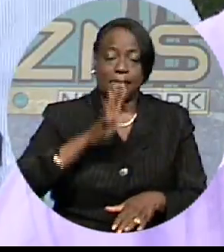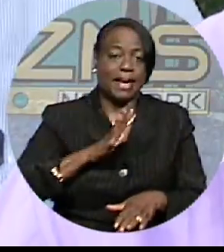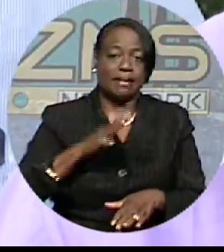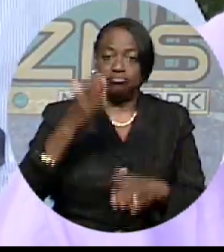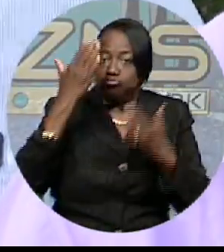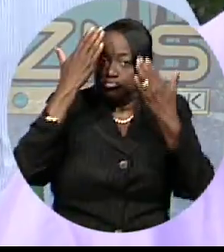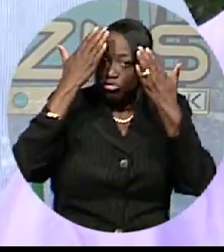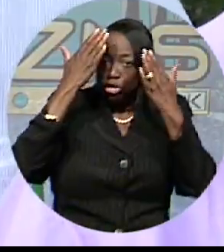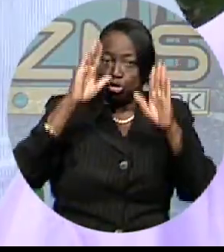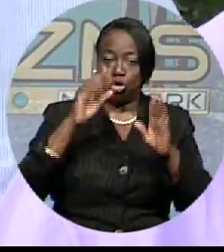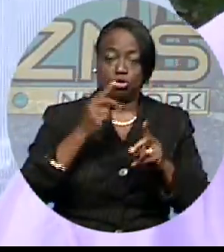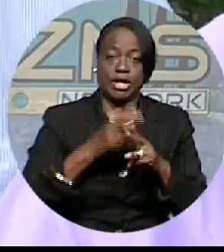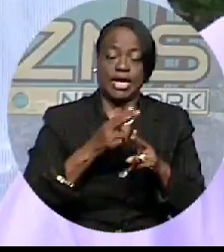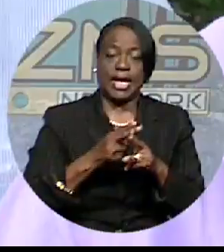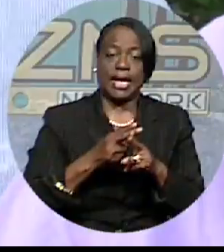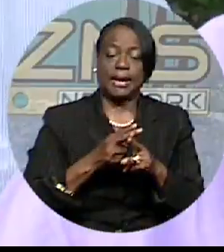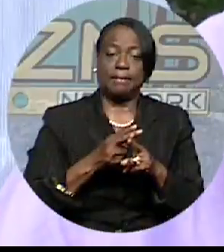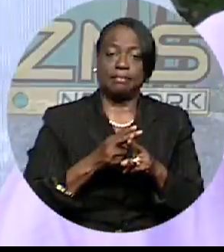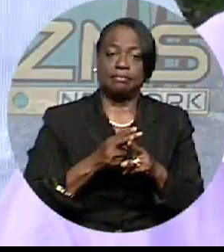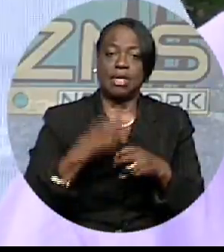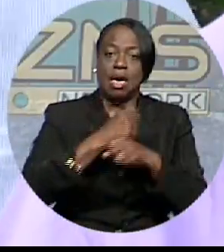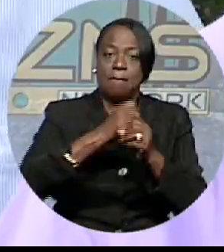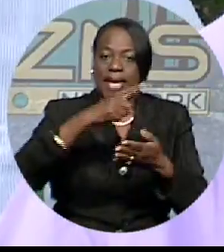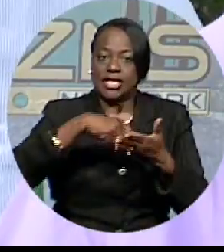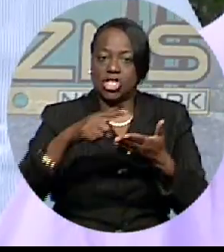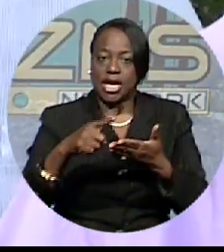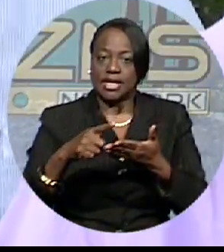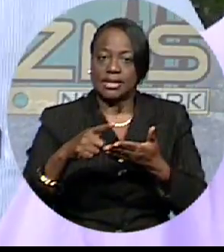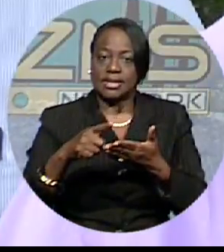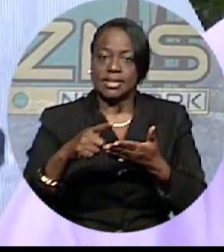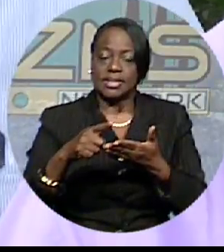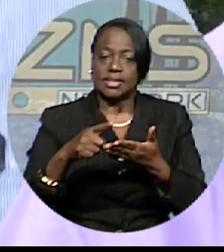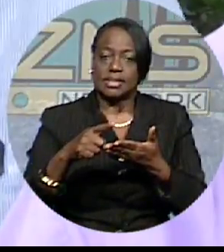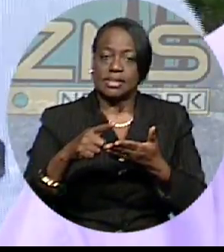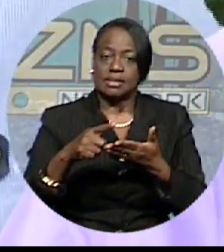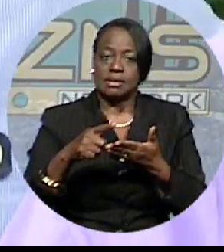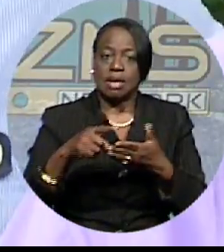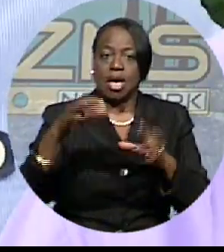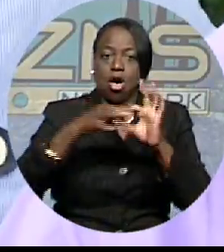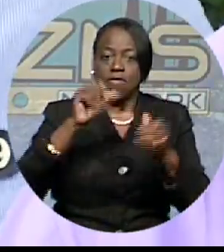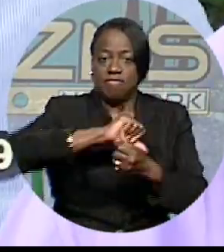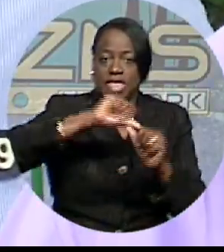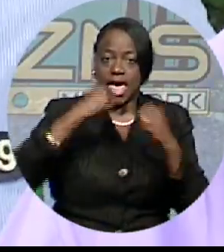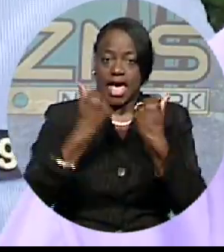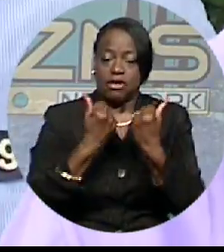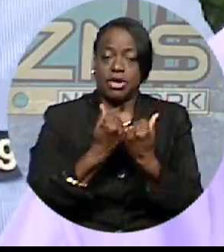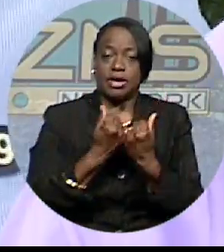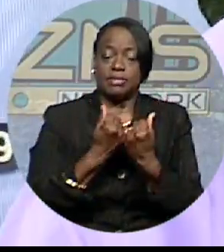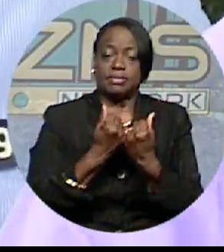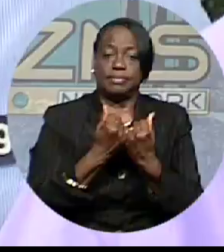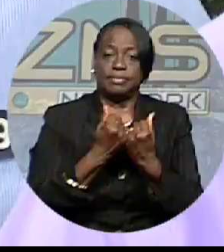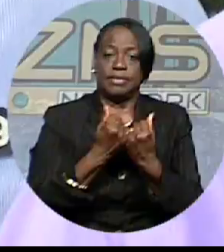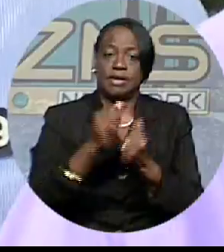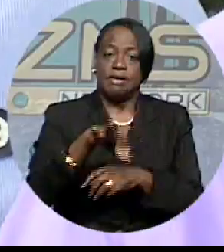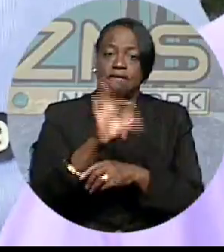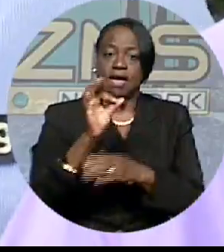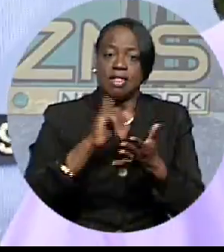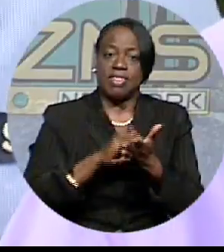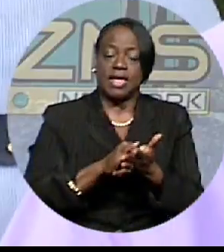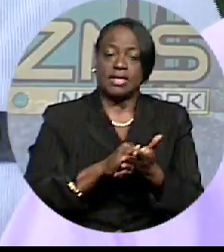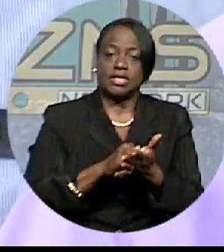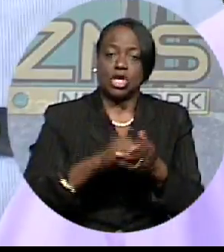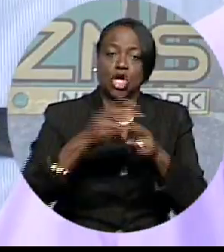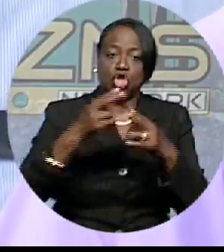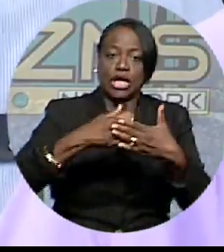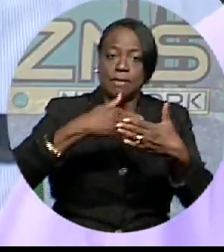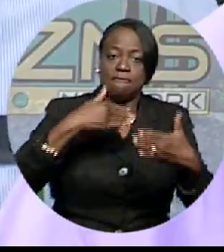identity. We made checks of the surrounding area, and we discovered that